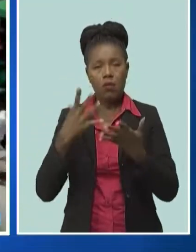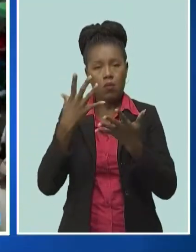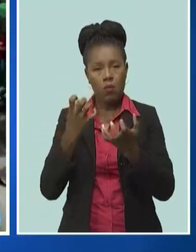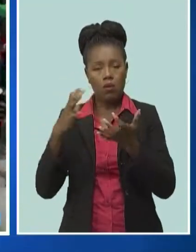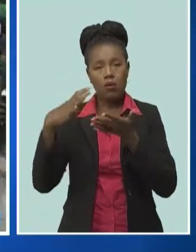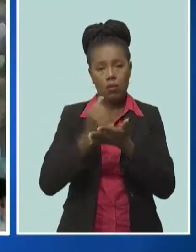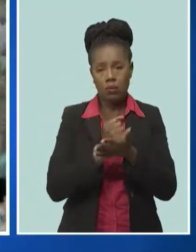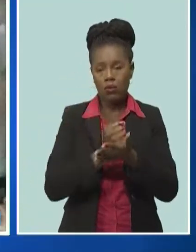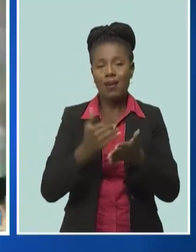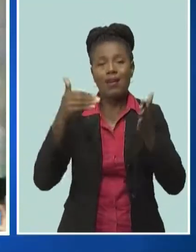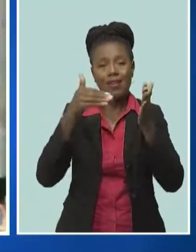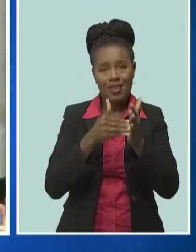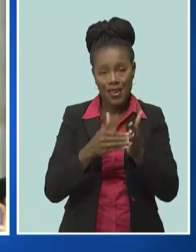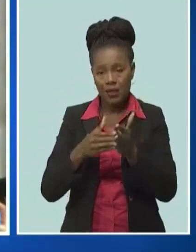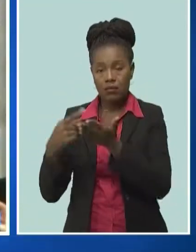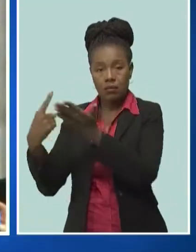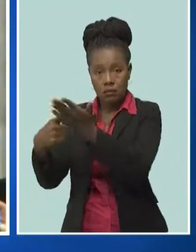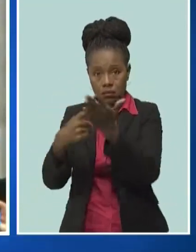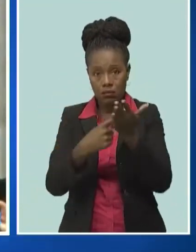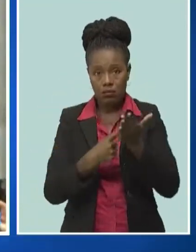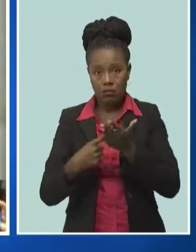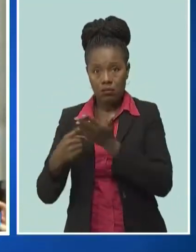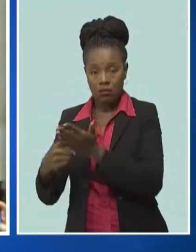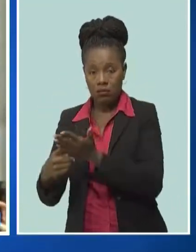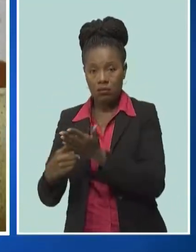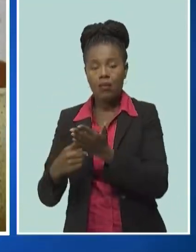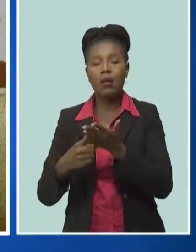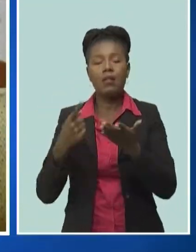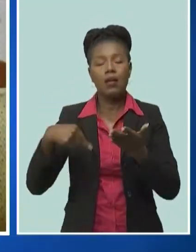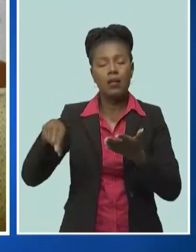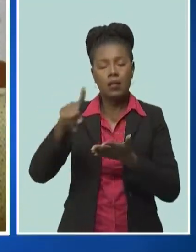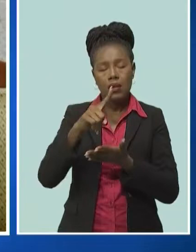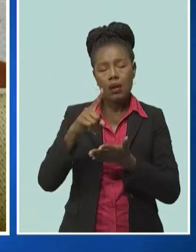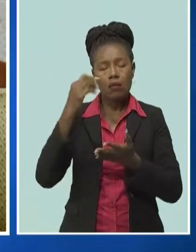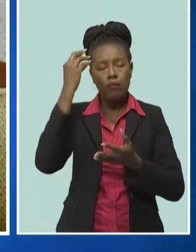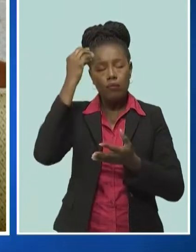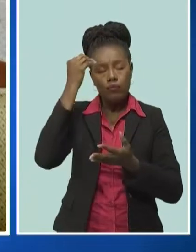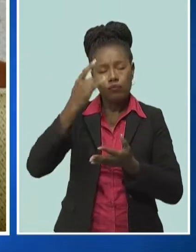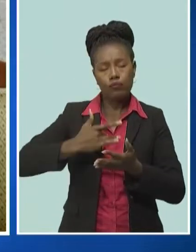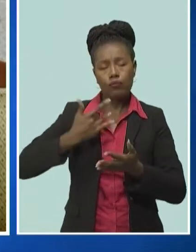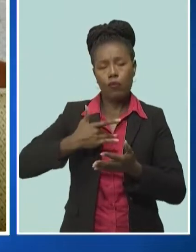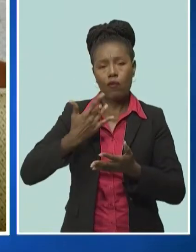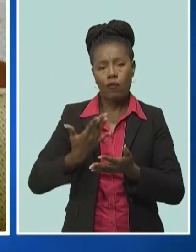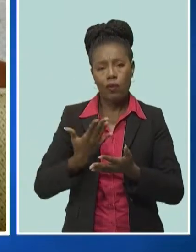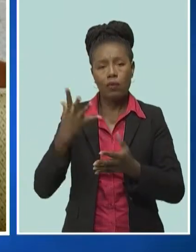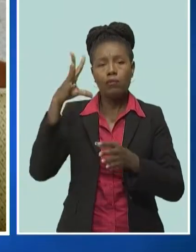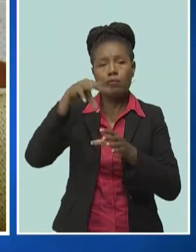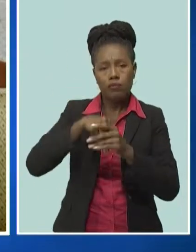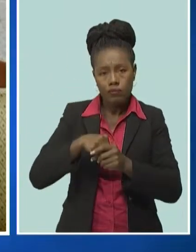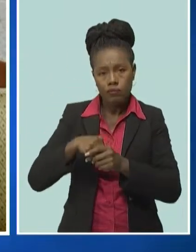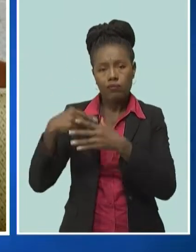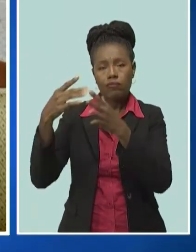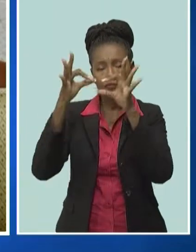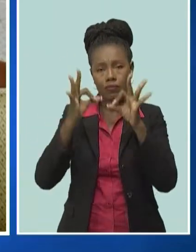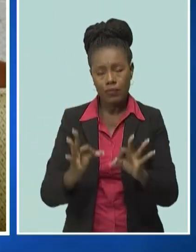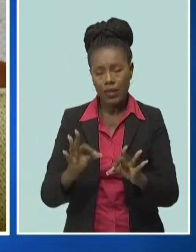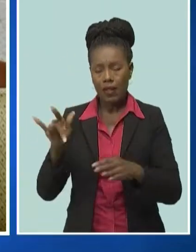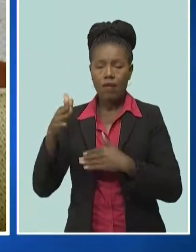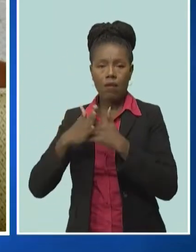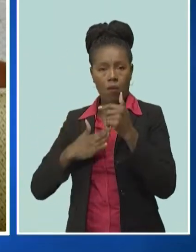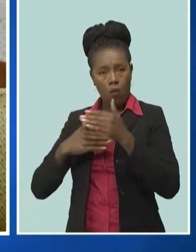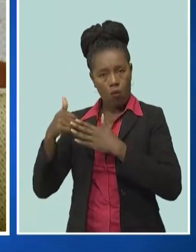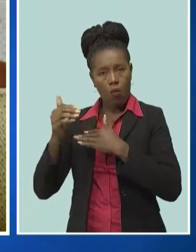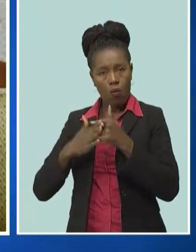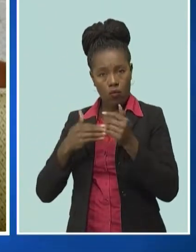to our stakeholders to have some discussions with them so that they are comfortable, and together then we will, by very